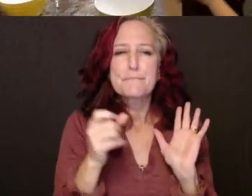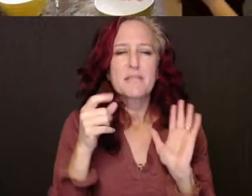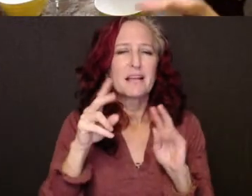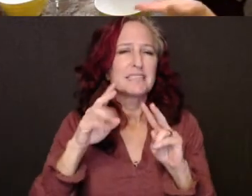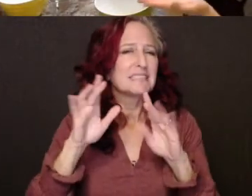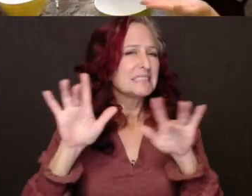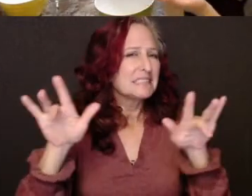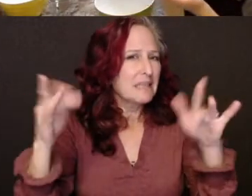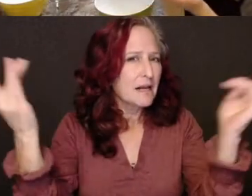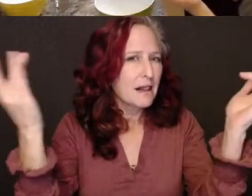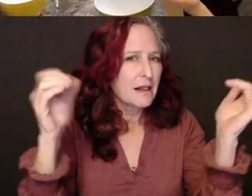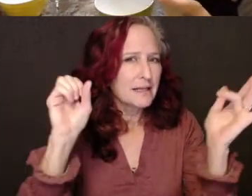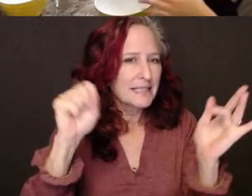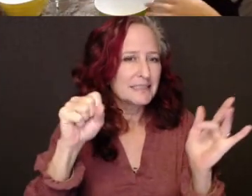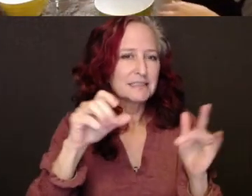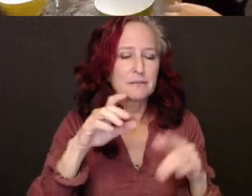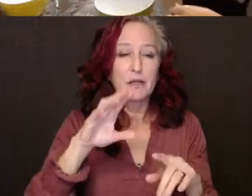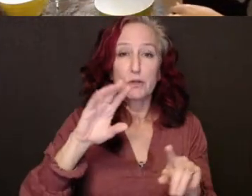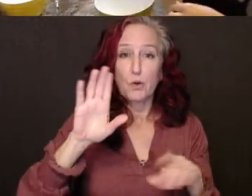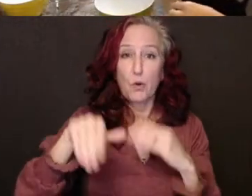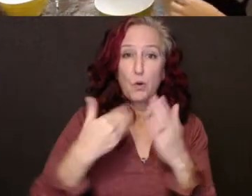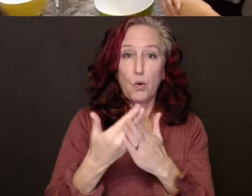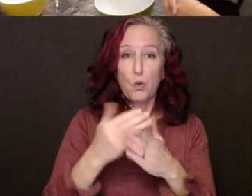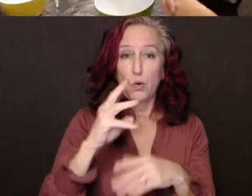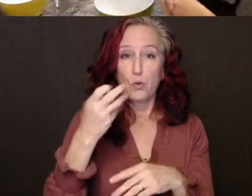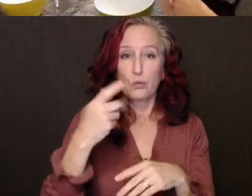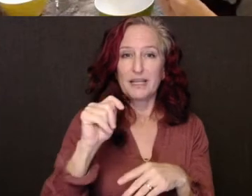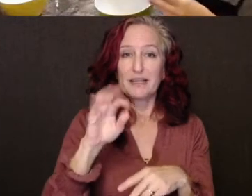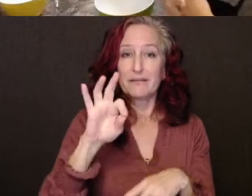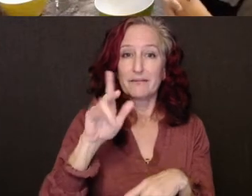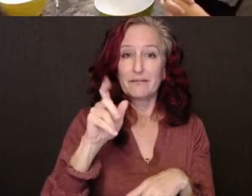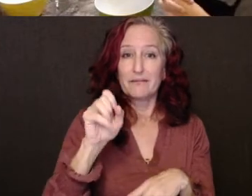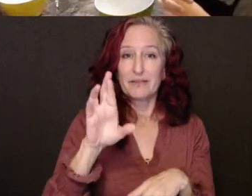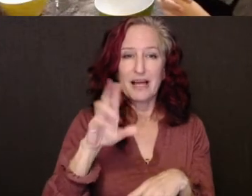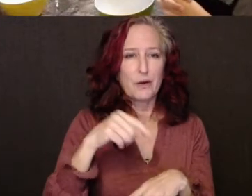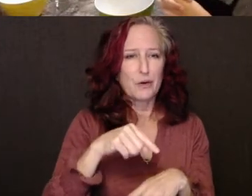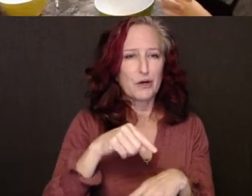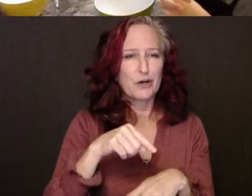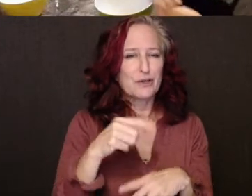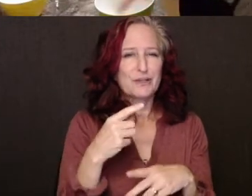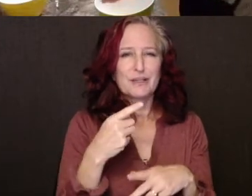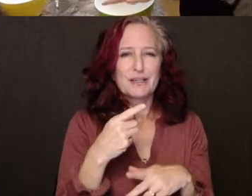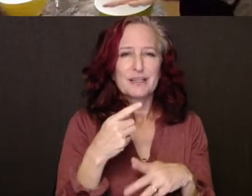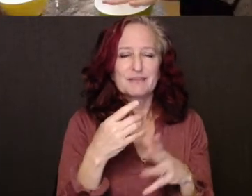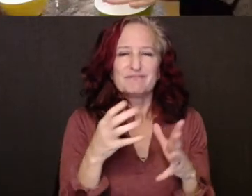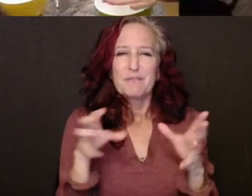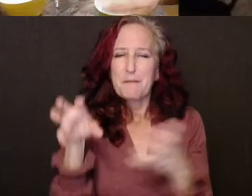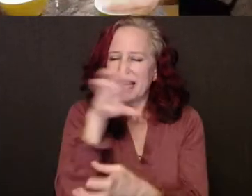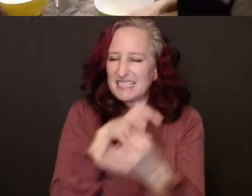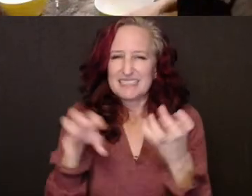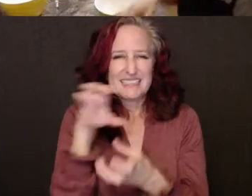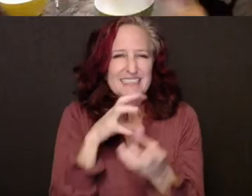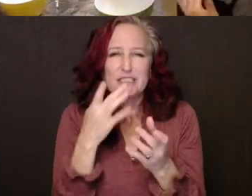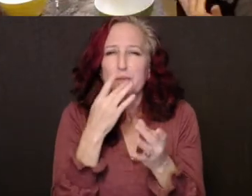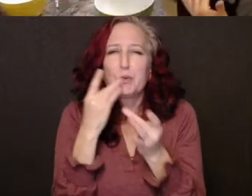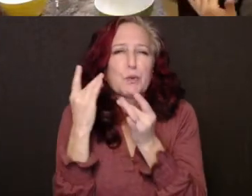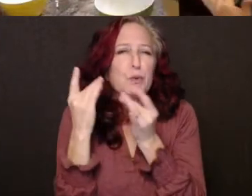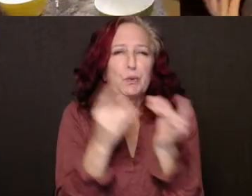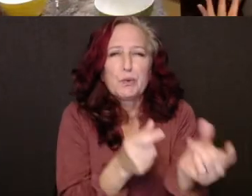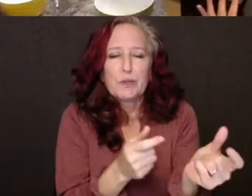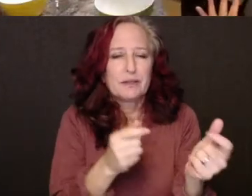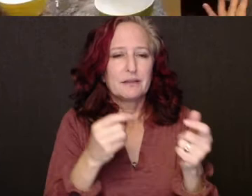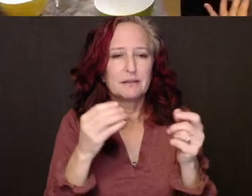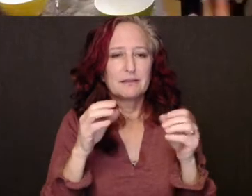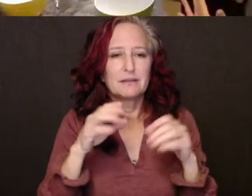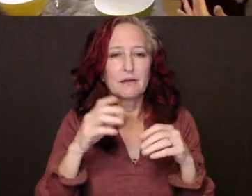so I combine both of them. It's very little whole wheat pastry flour, but I really find that